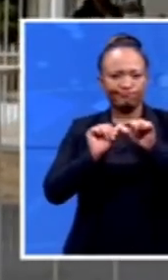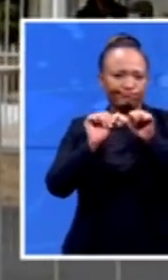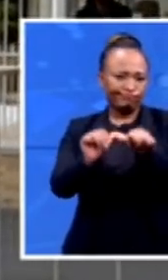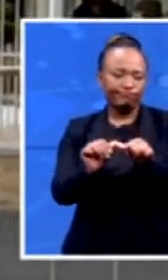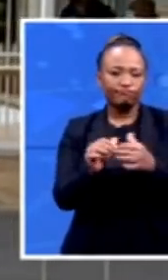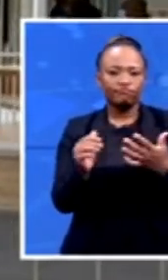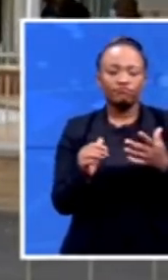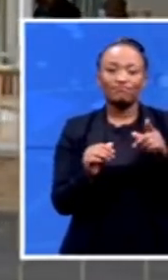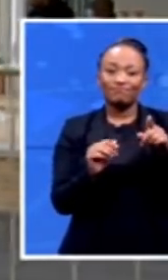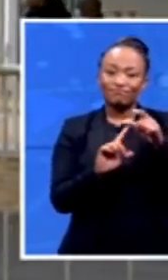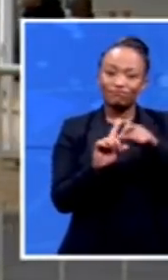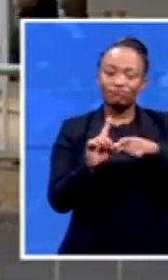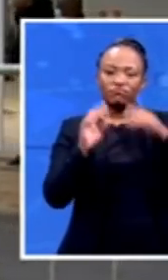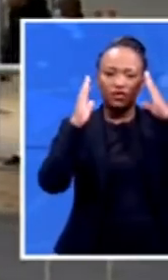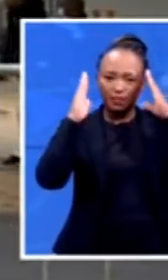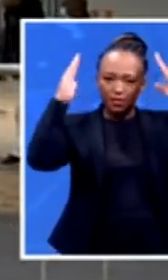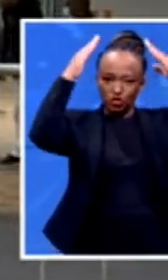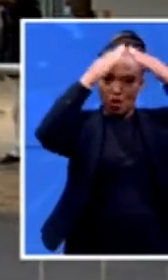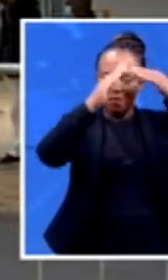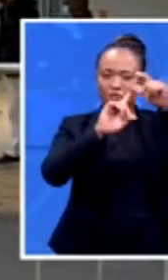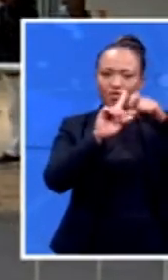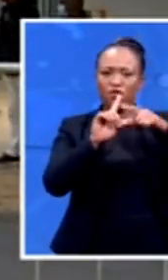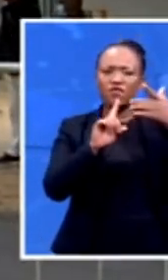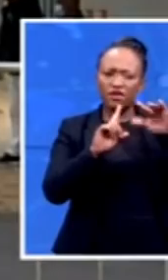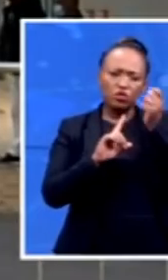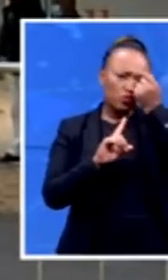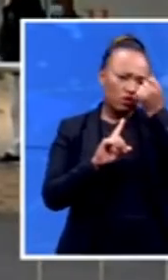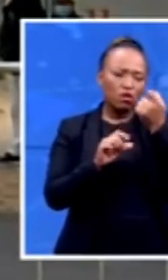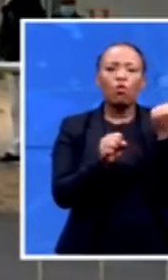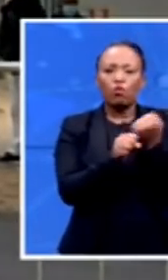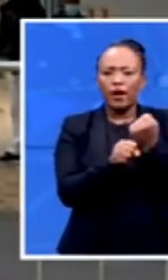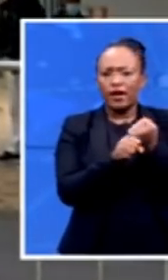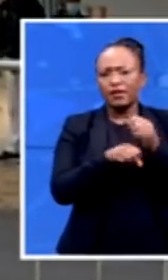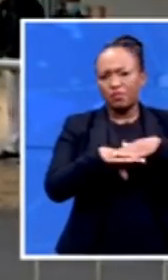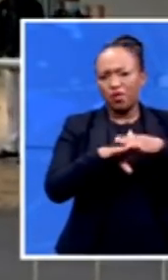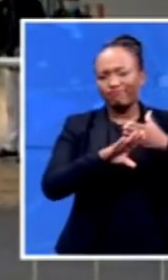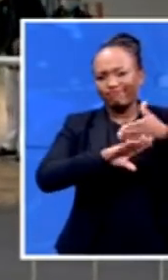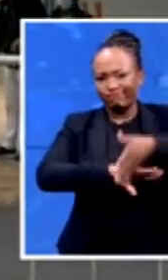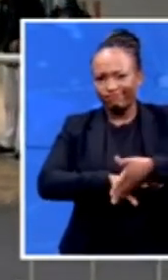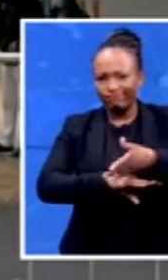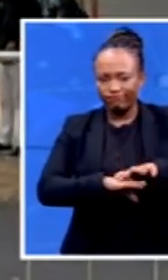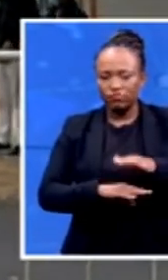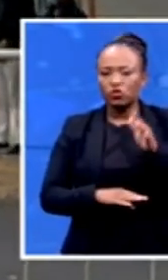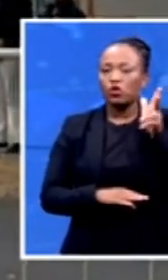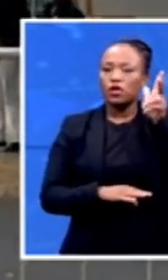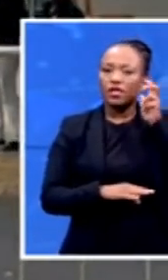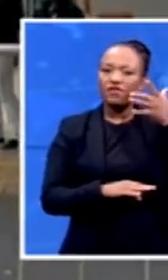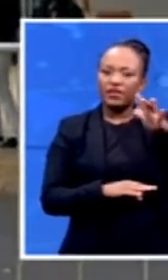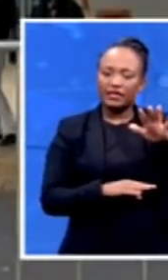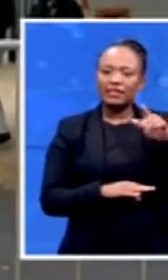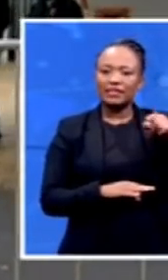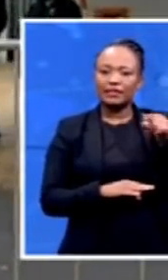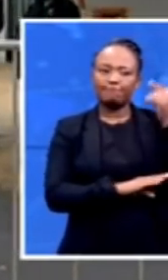Tutu understood that there was lots of work still to be done. We heard yesterday from speakers saying that his life's goal of creating